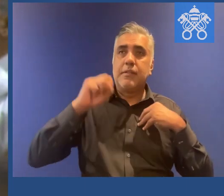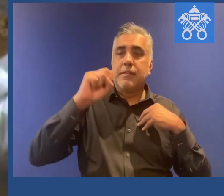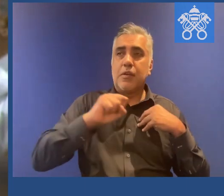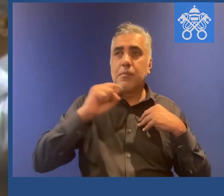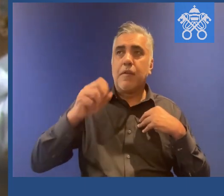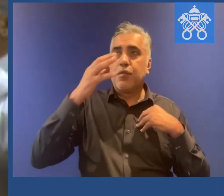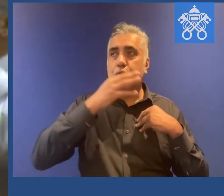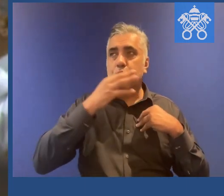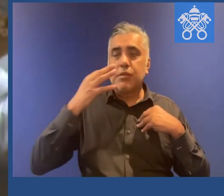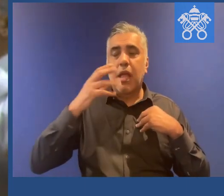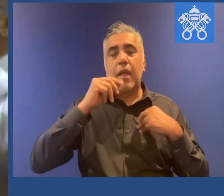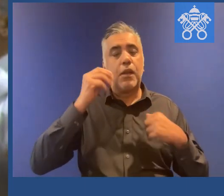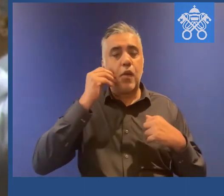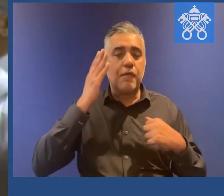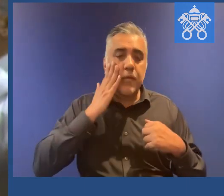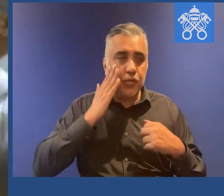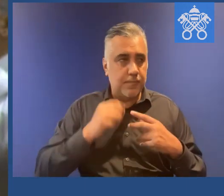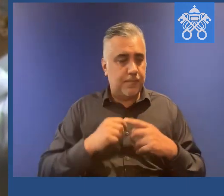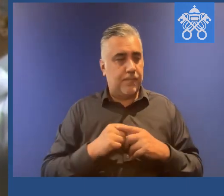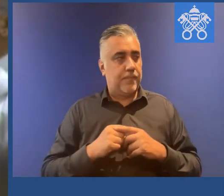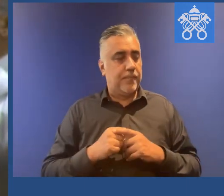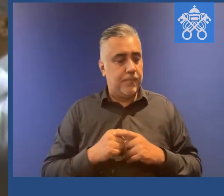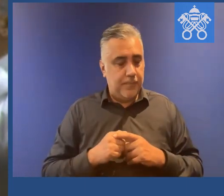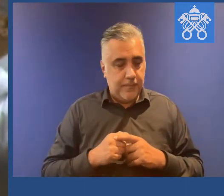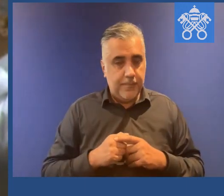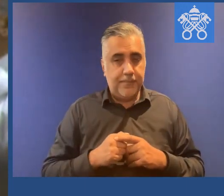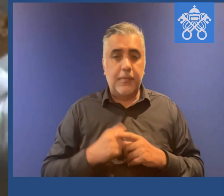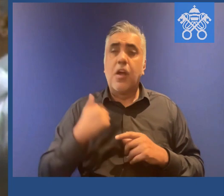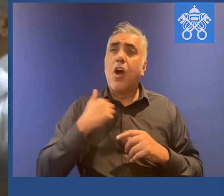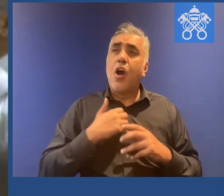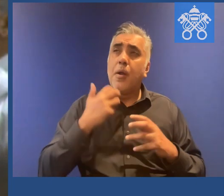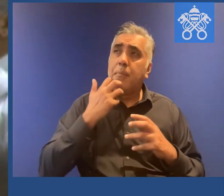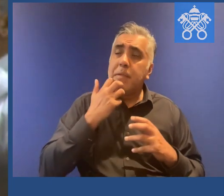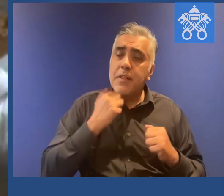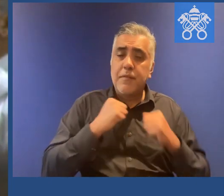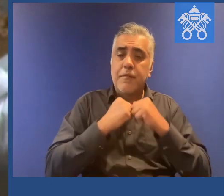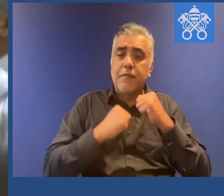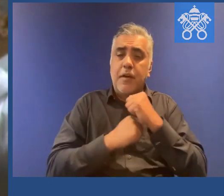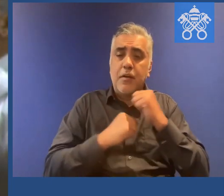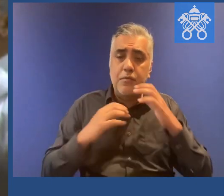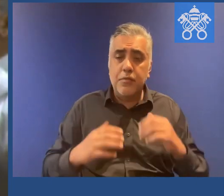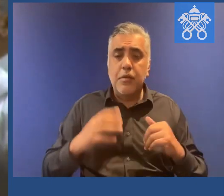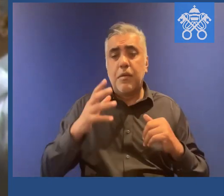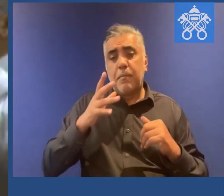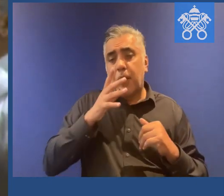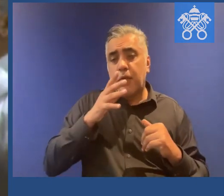the Eucharist and Confirmation. Our beloved foundress, Mother